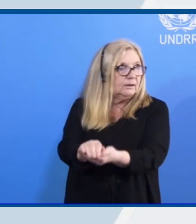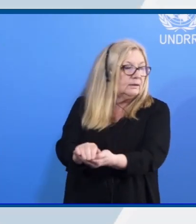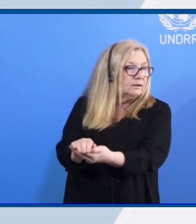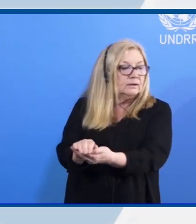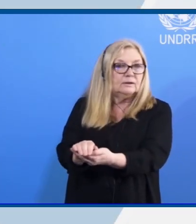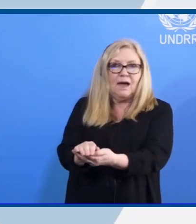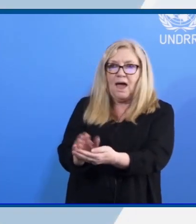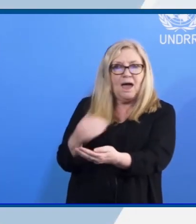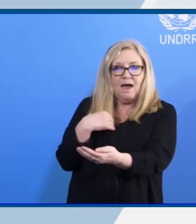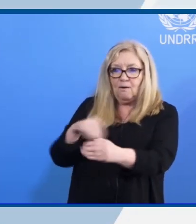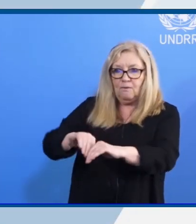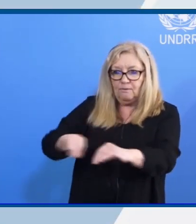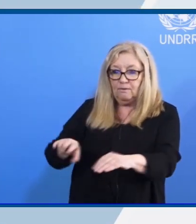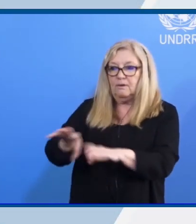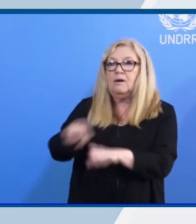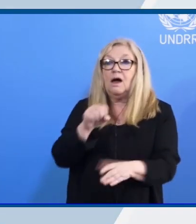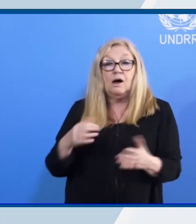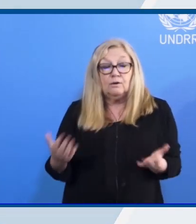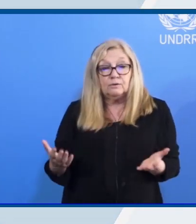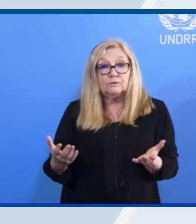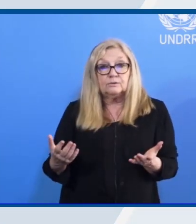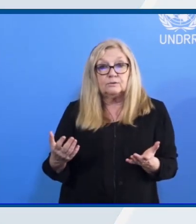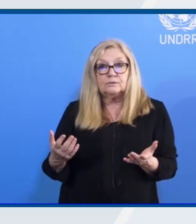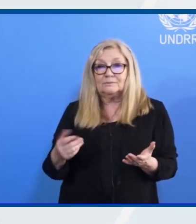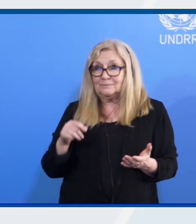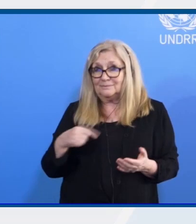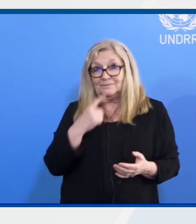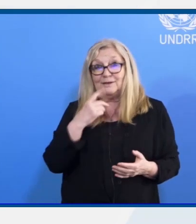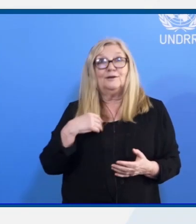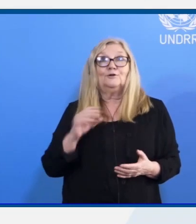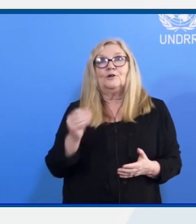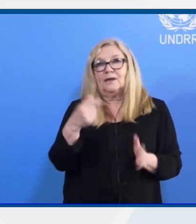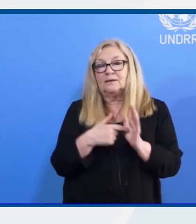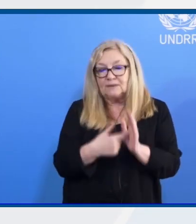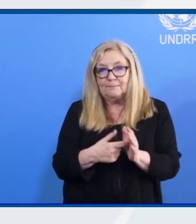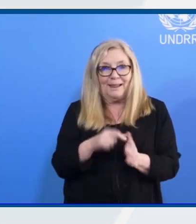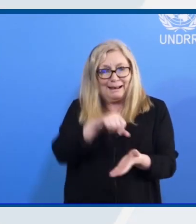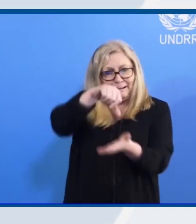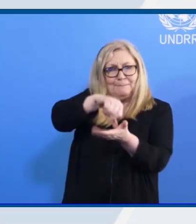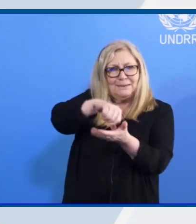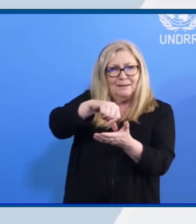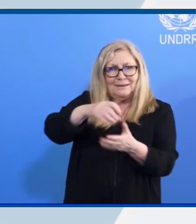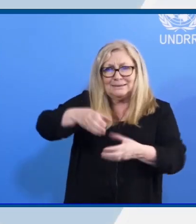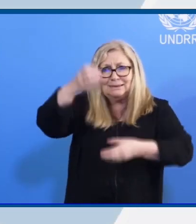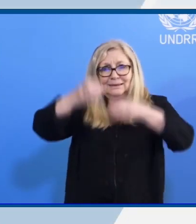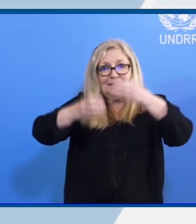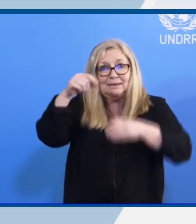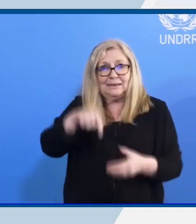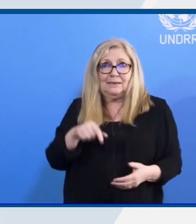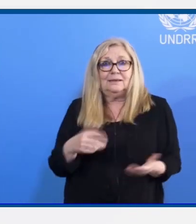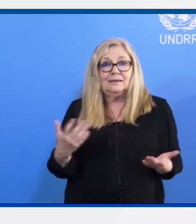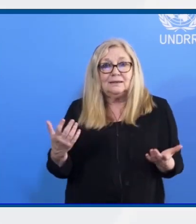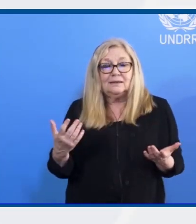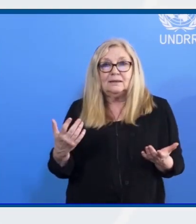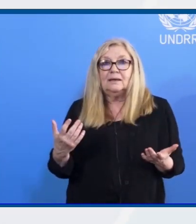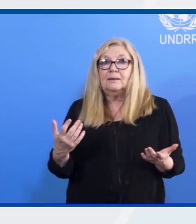which it is planning to stop being a capital city as soon as 2024, I believe. They